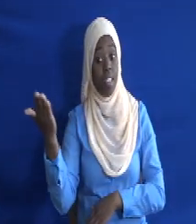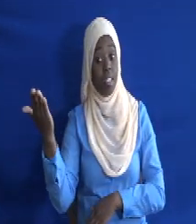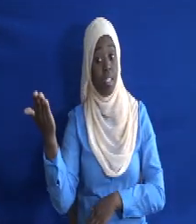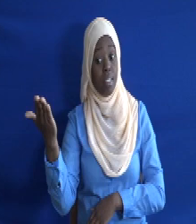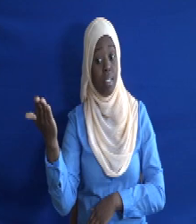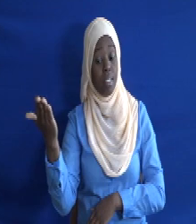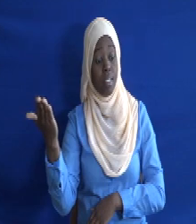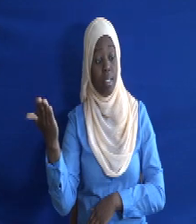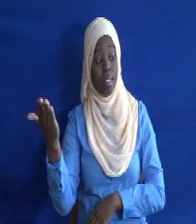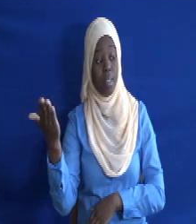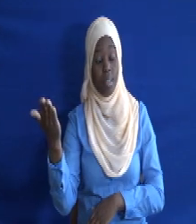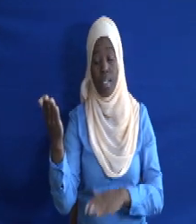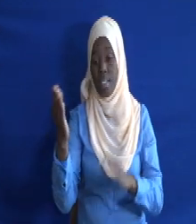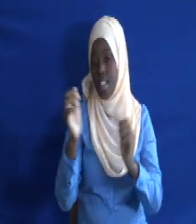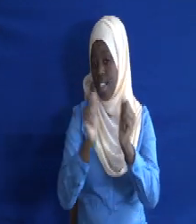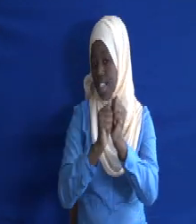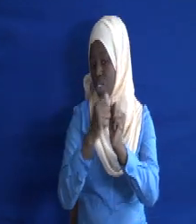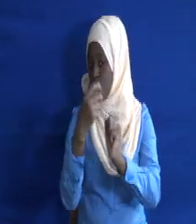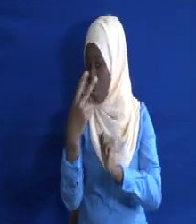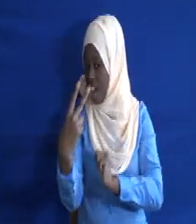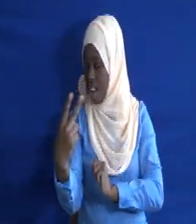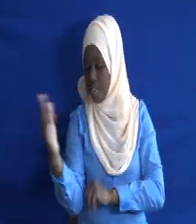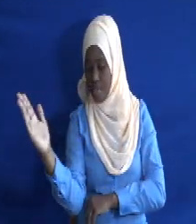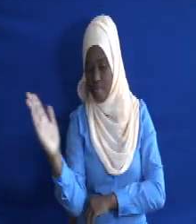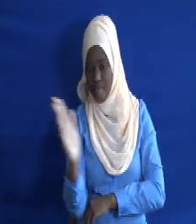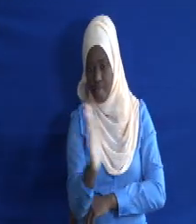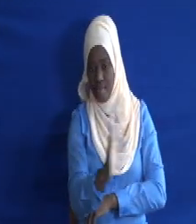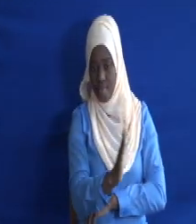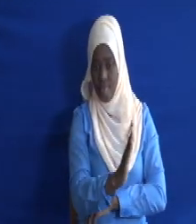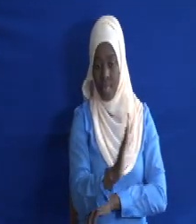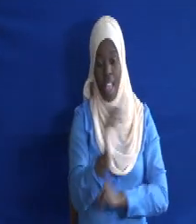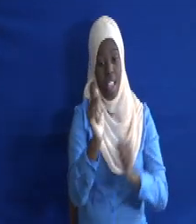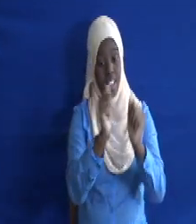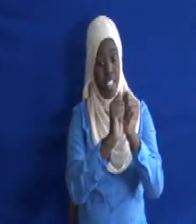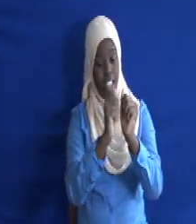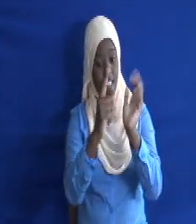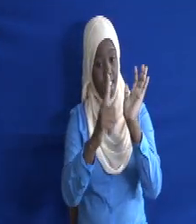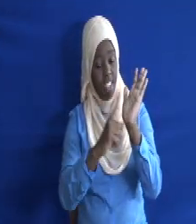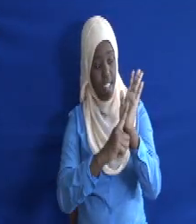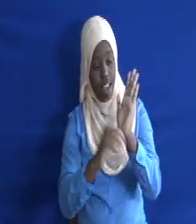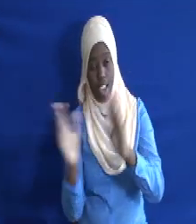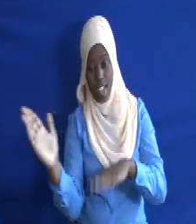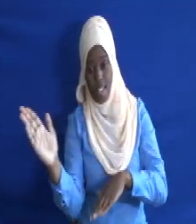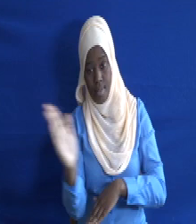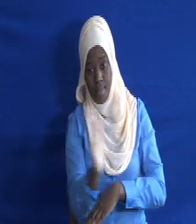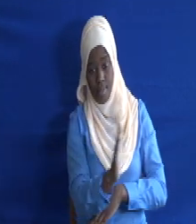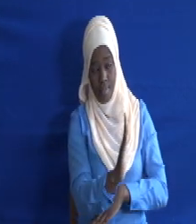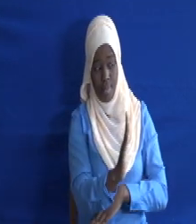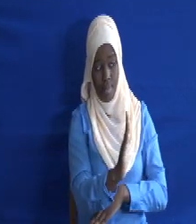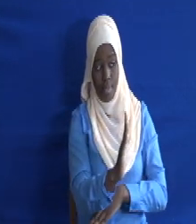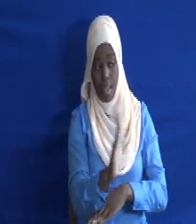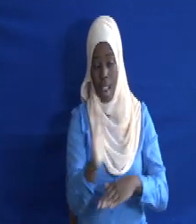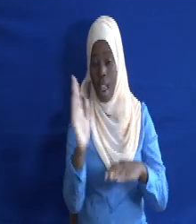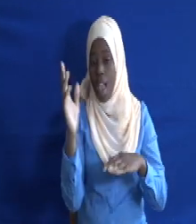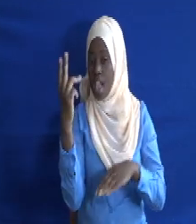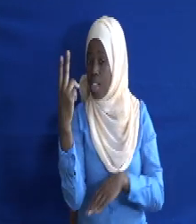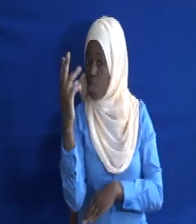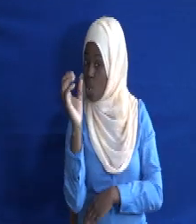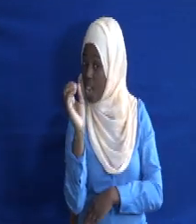12. Then 16, good. Then 20.